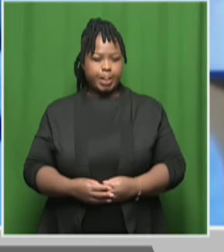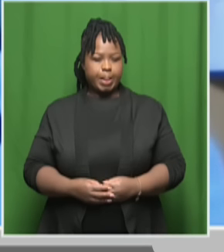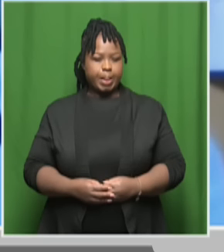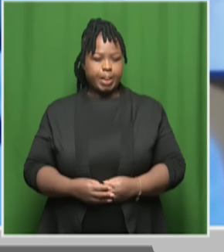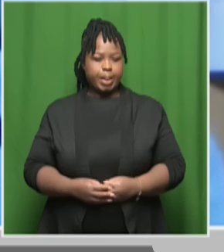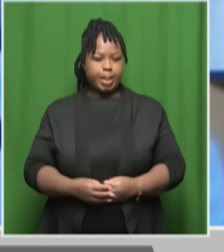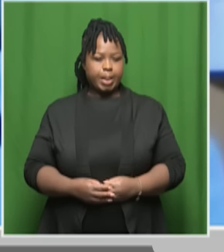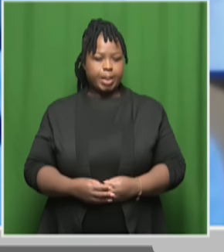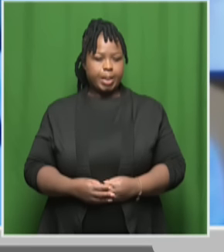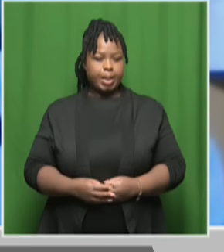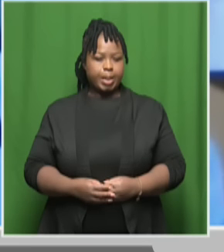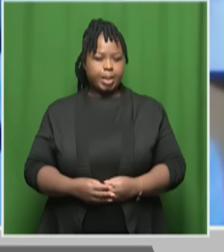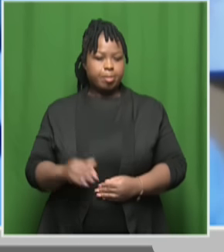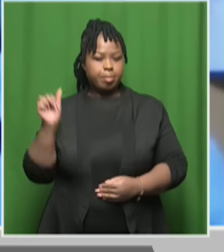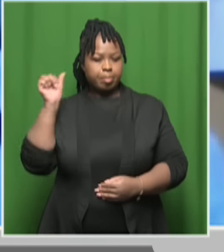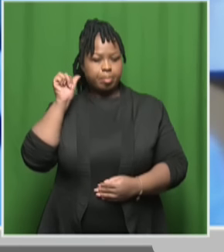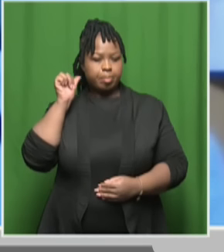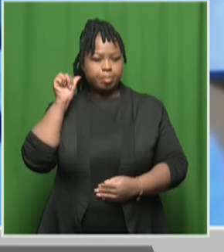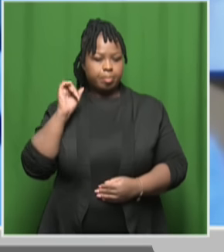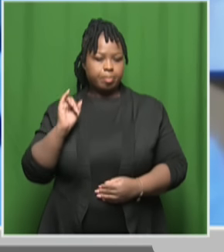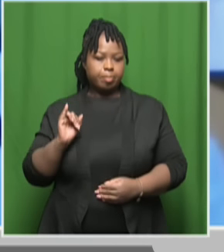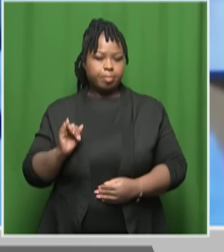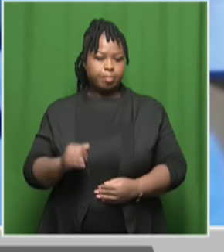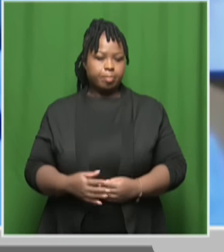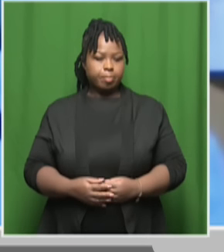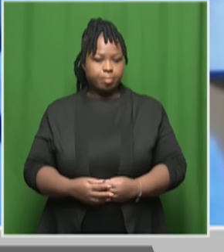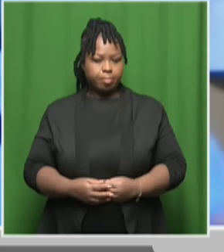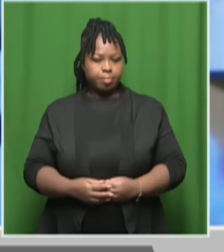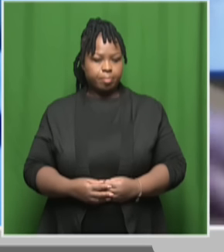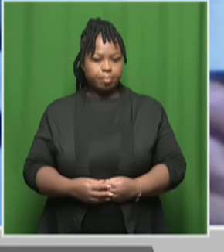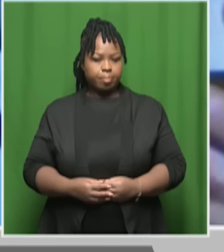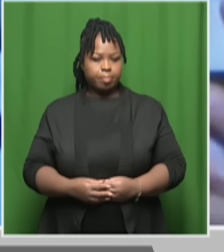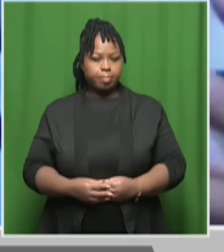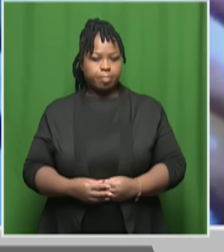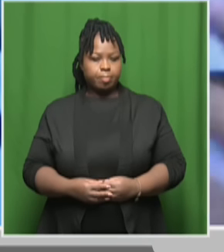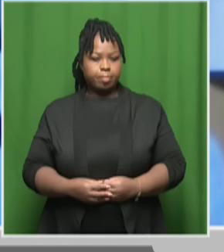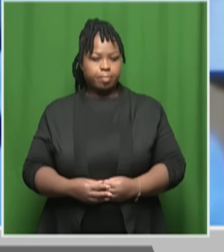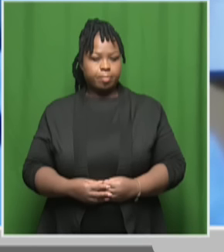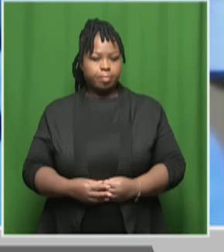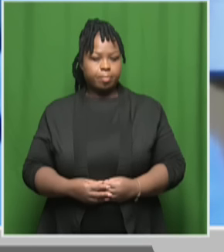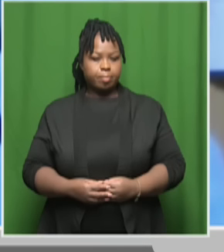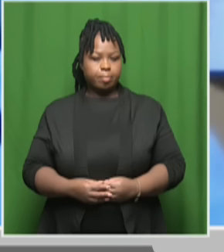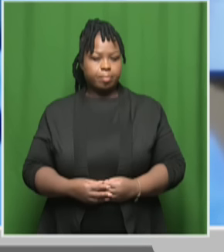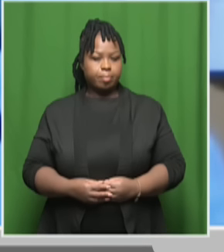Since we all know that it's I normally refer to it as a